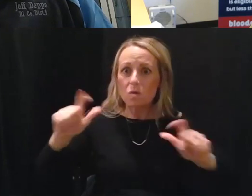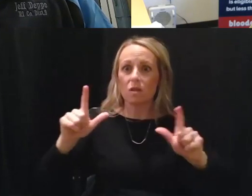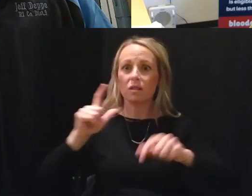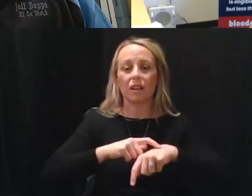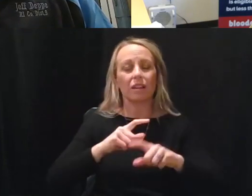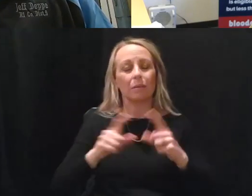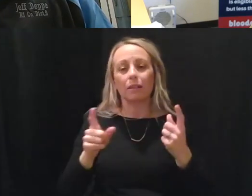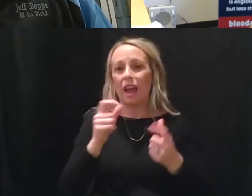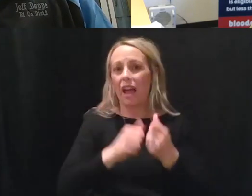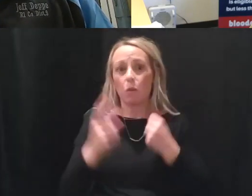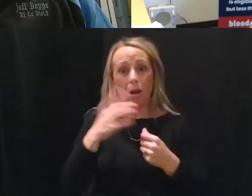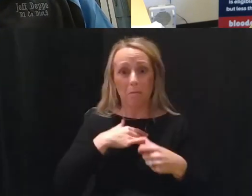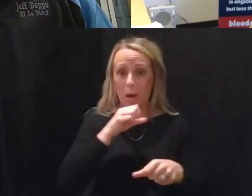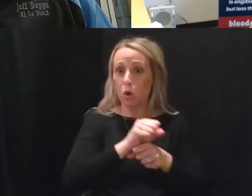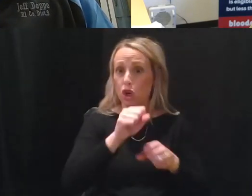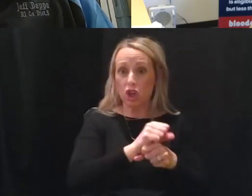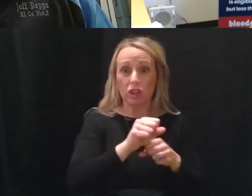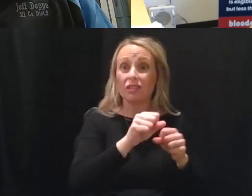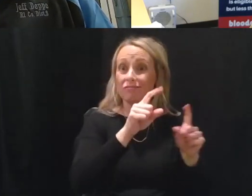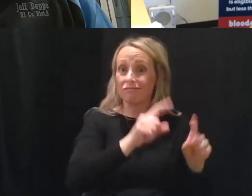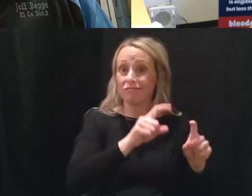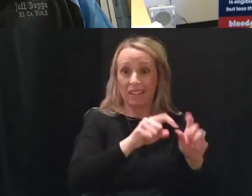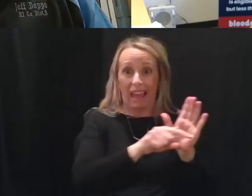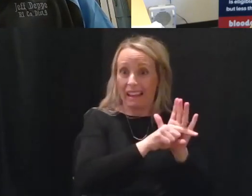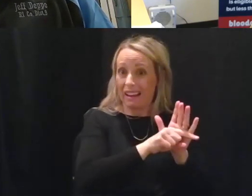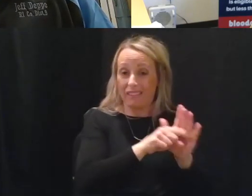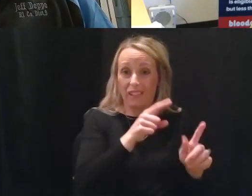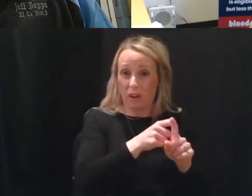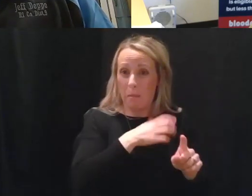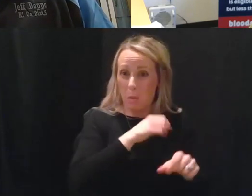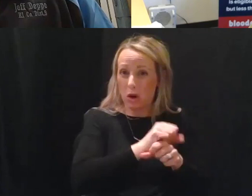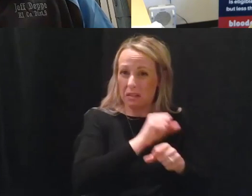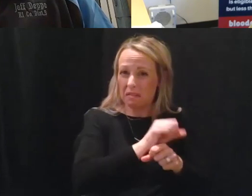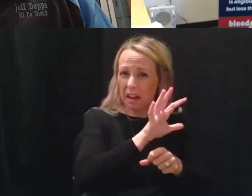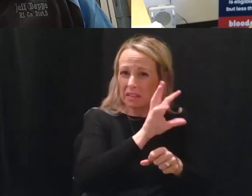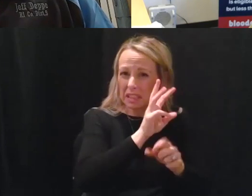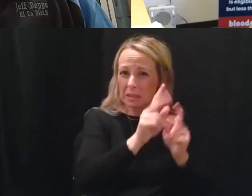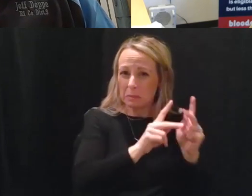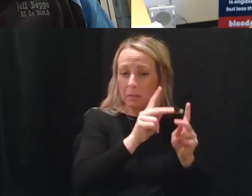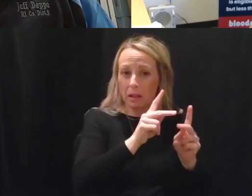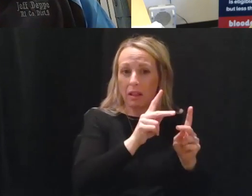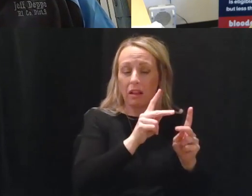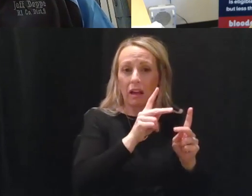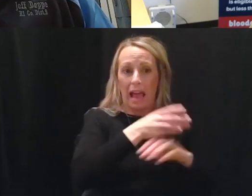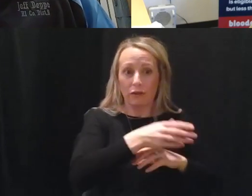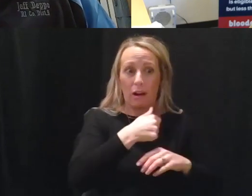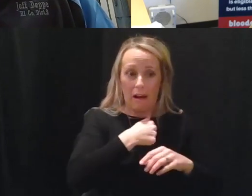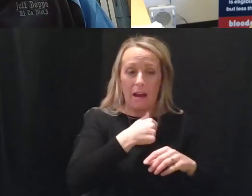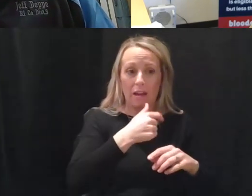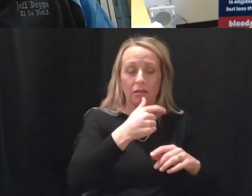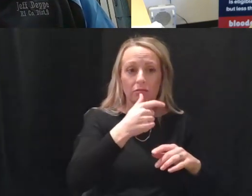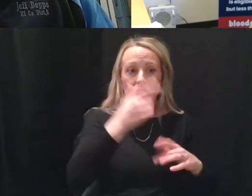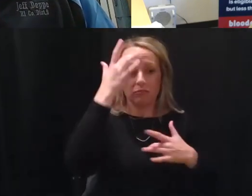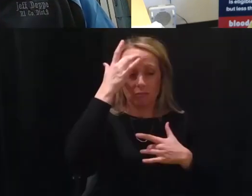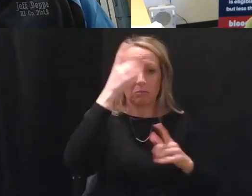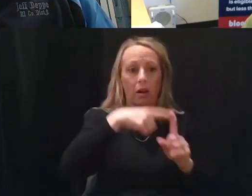my work had tested negative for the COVID after I came down with the symptoms. I can't say that for